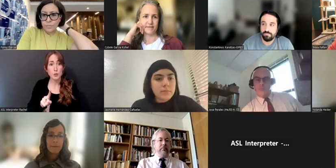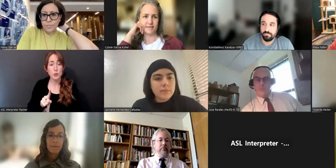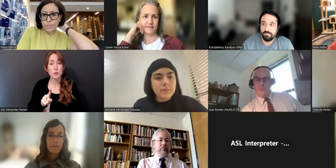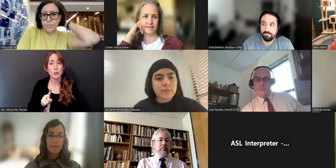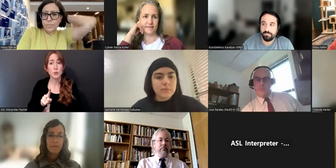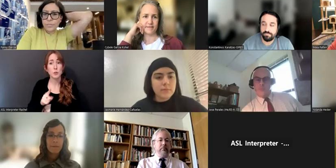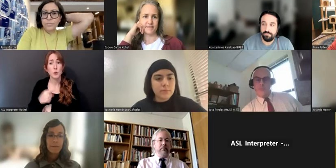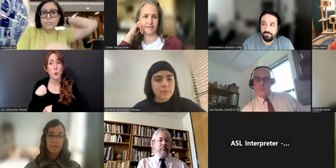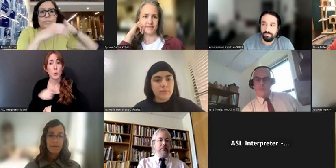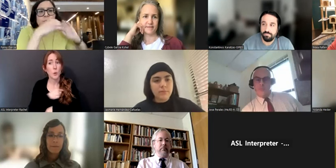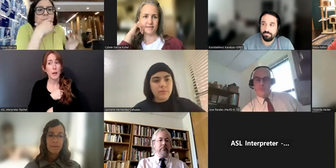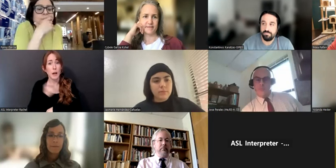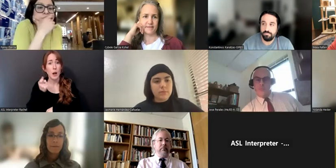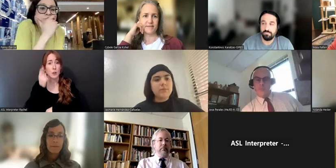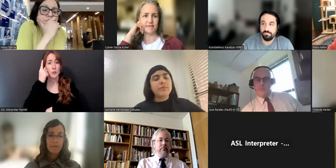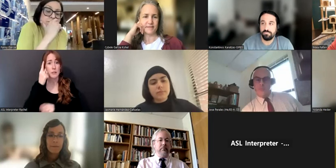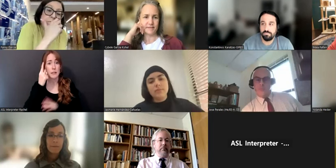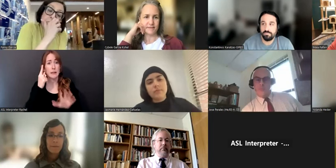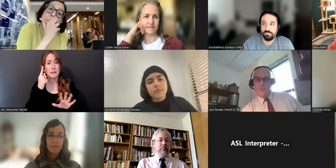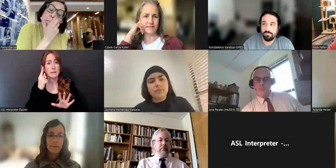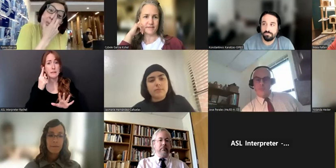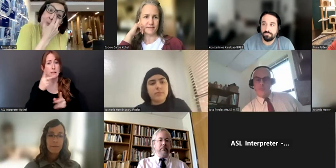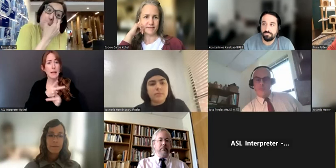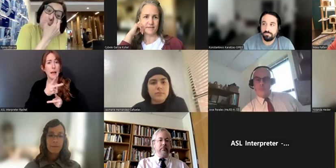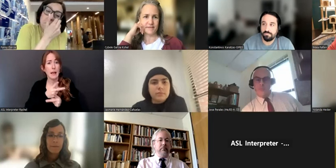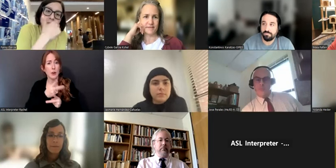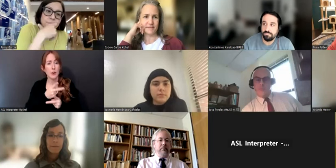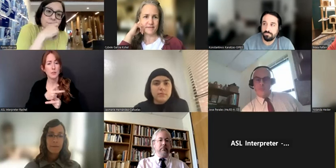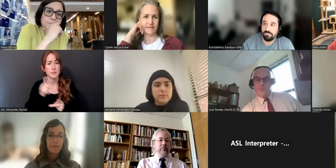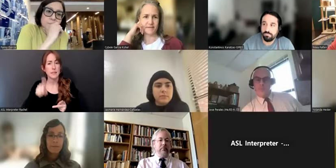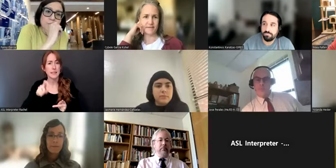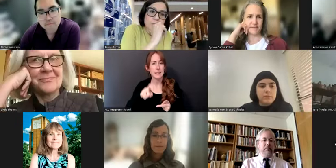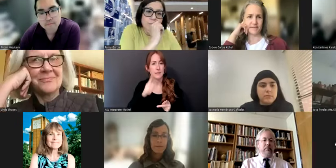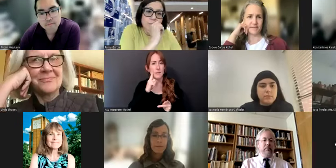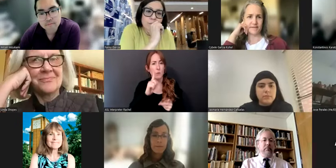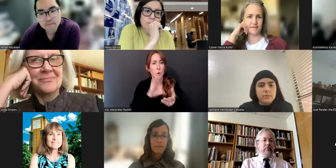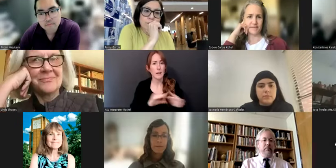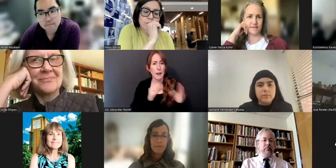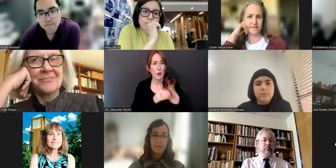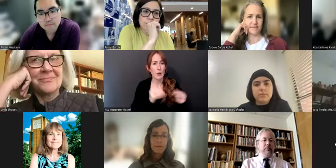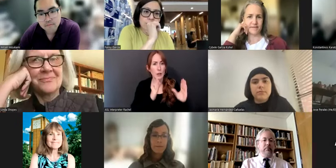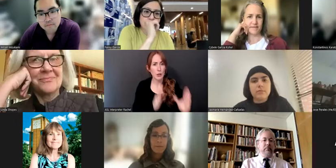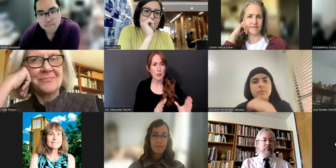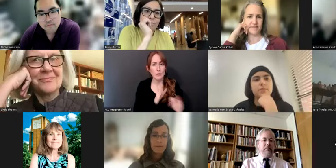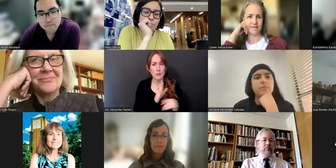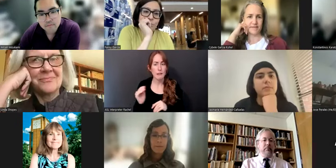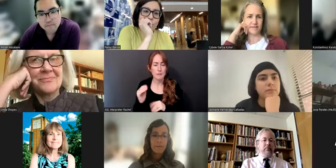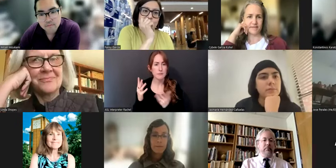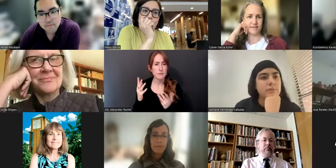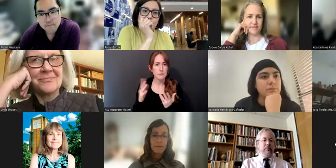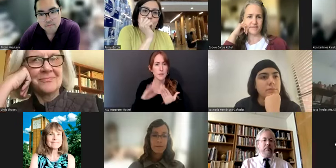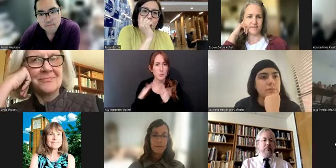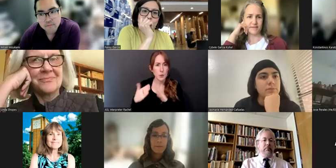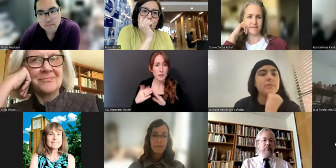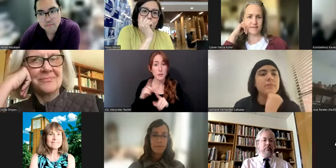kind of in the context of care for narrators and communities, but ourselves. Um, but for many of the